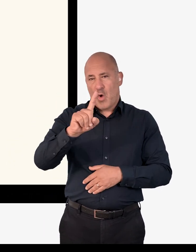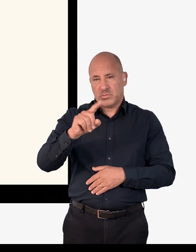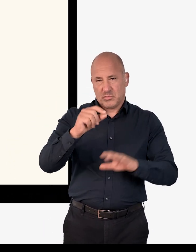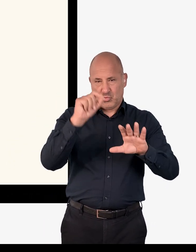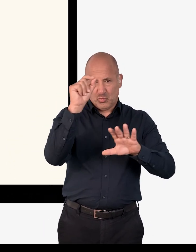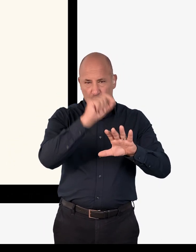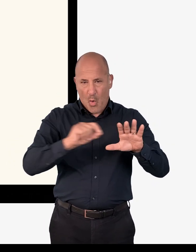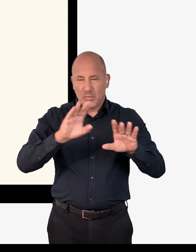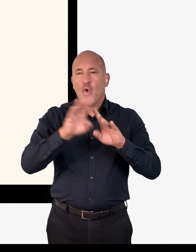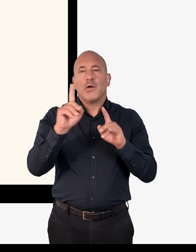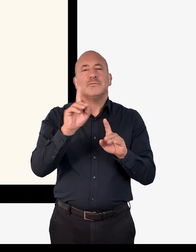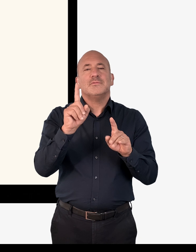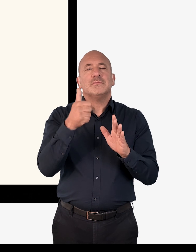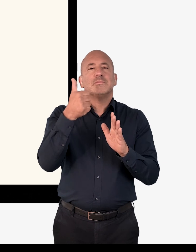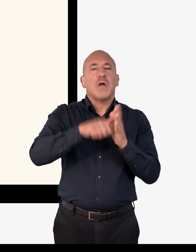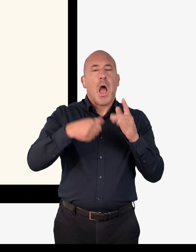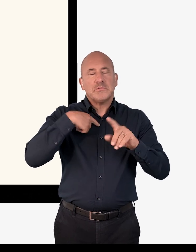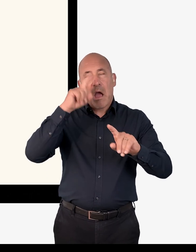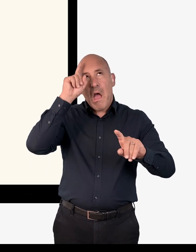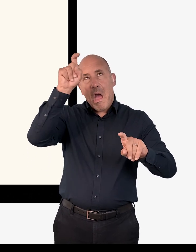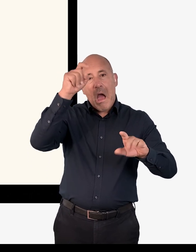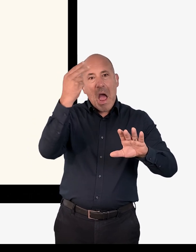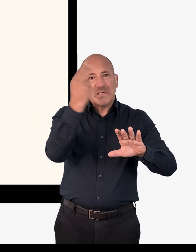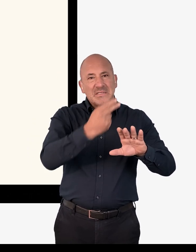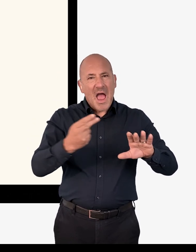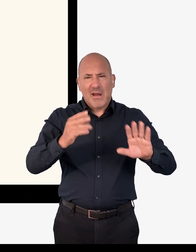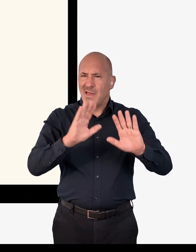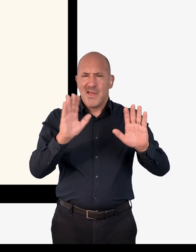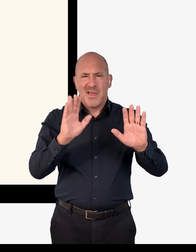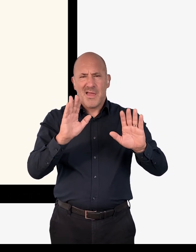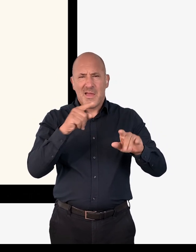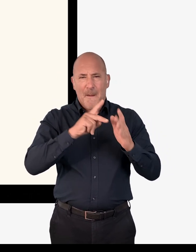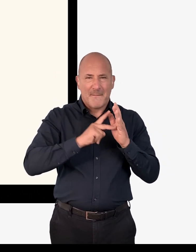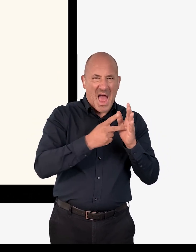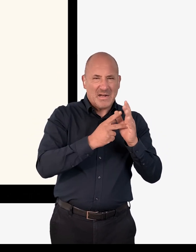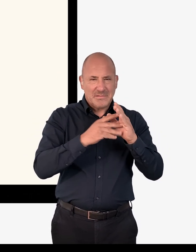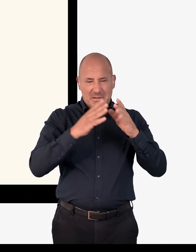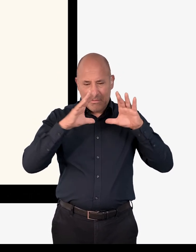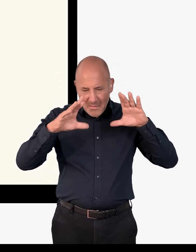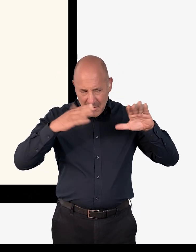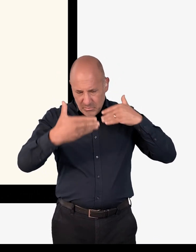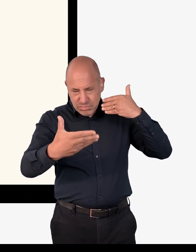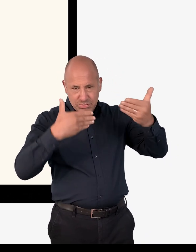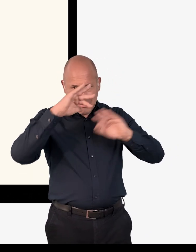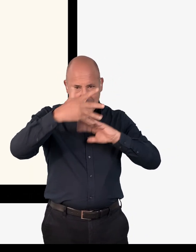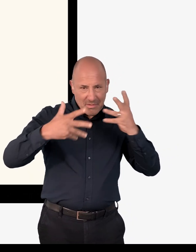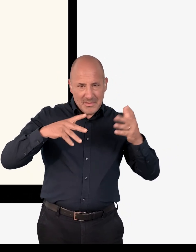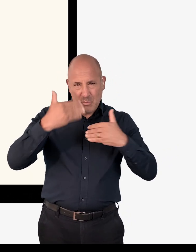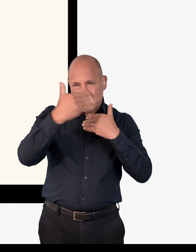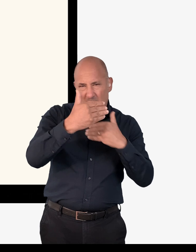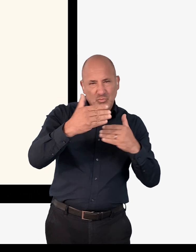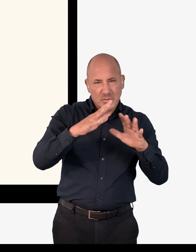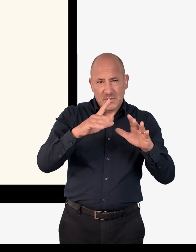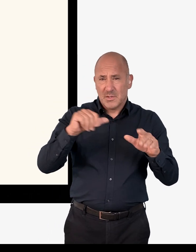is different. But what we're looking for is drawings beyond the initial concept design, which may